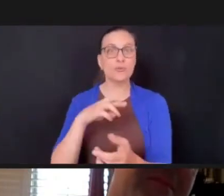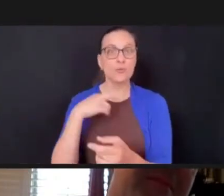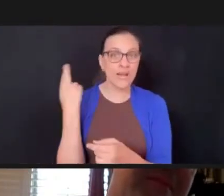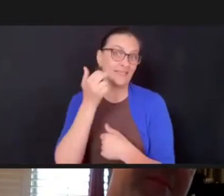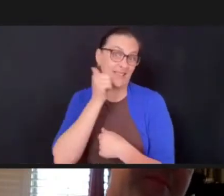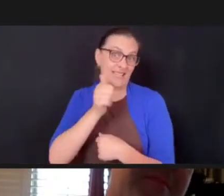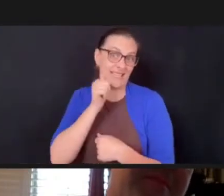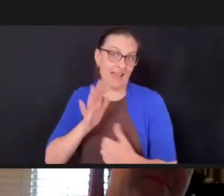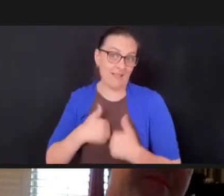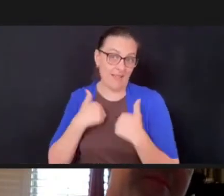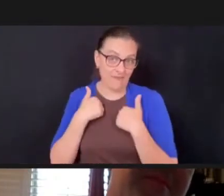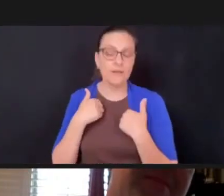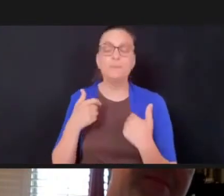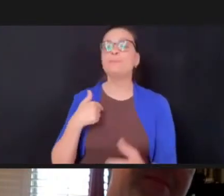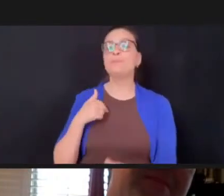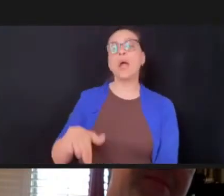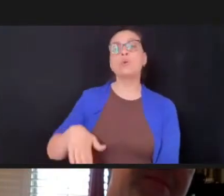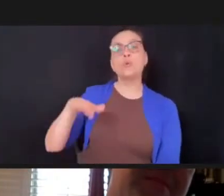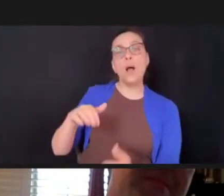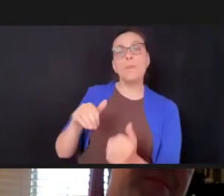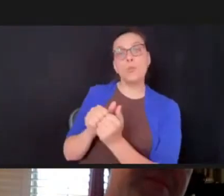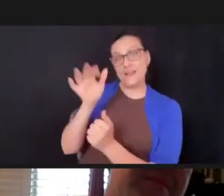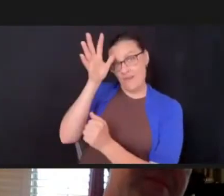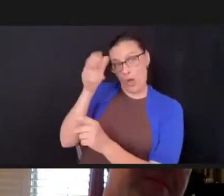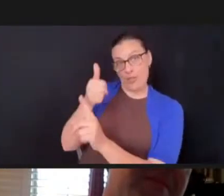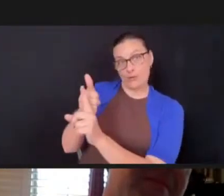up with a father who was